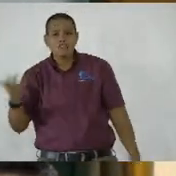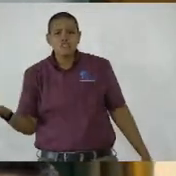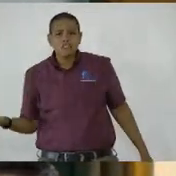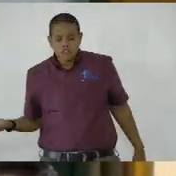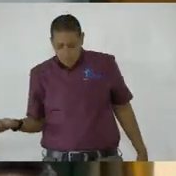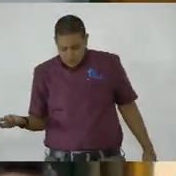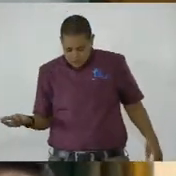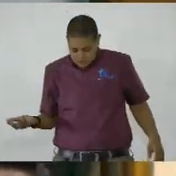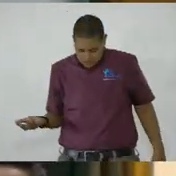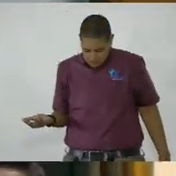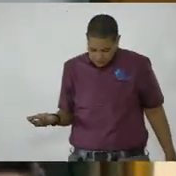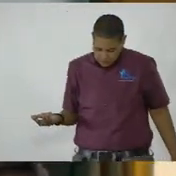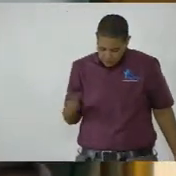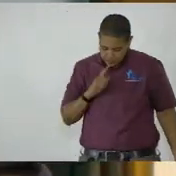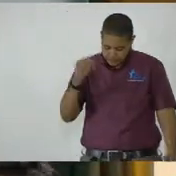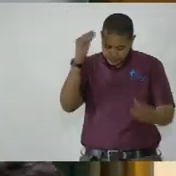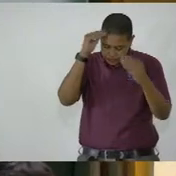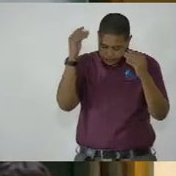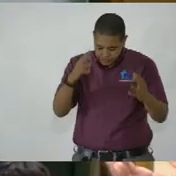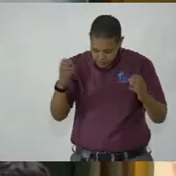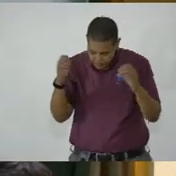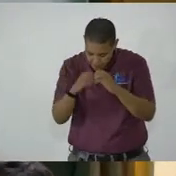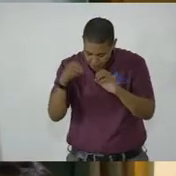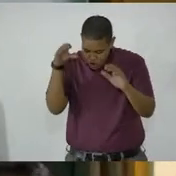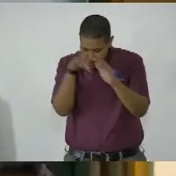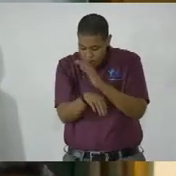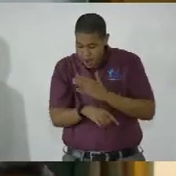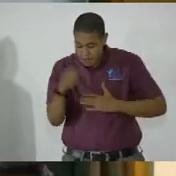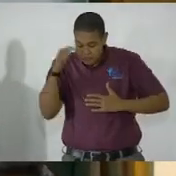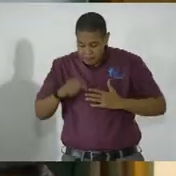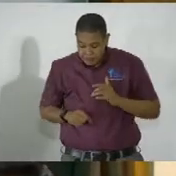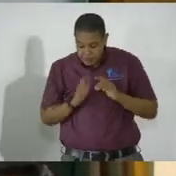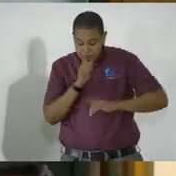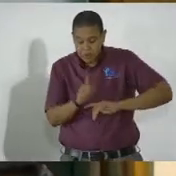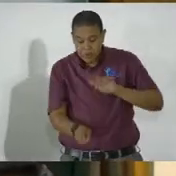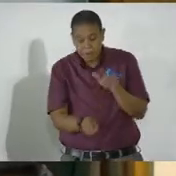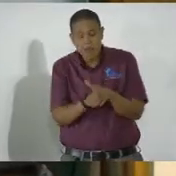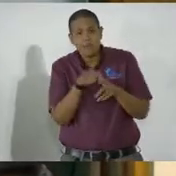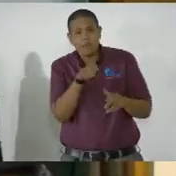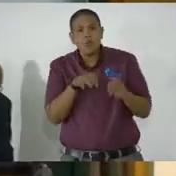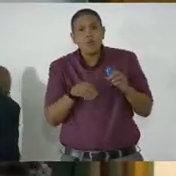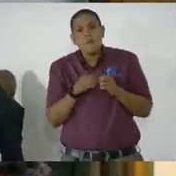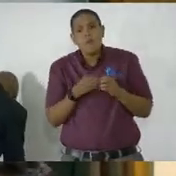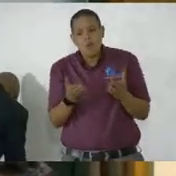which indicates that more criminal cases are coming to these courts.